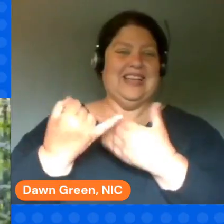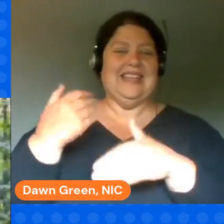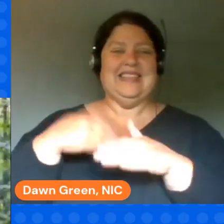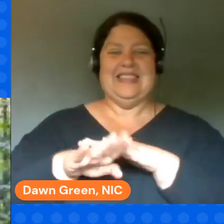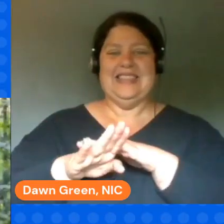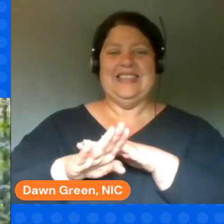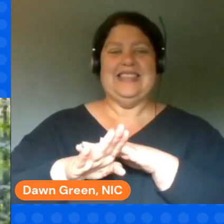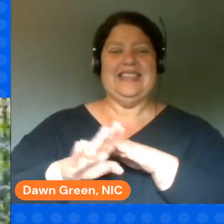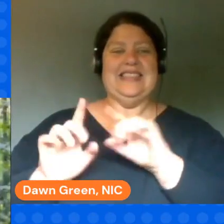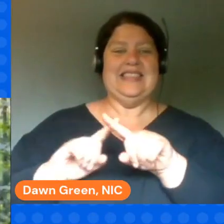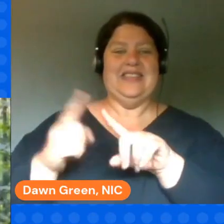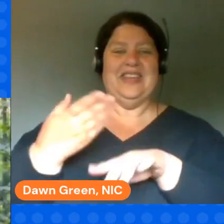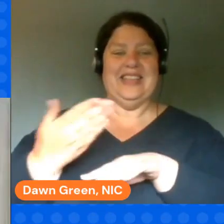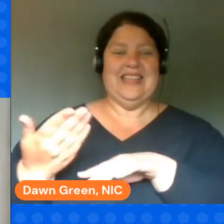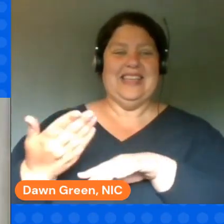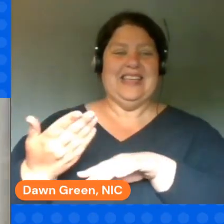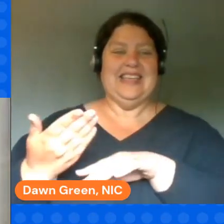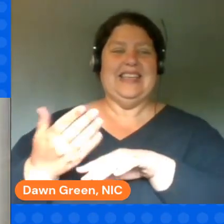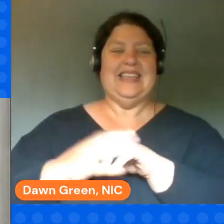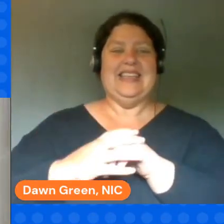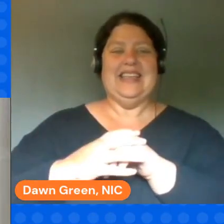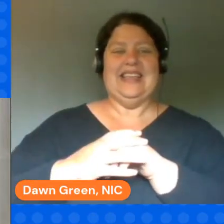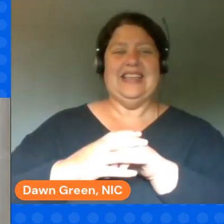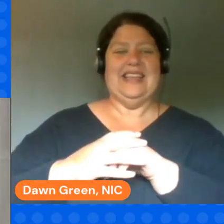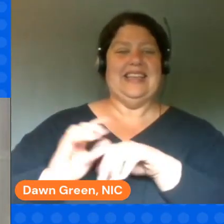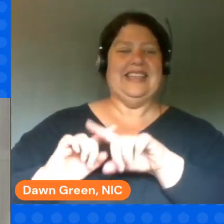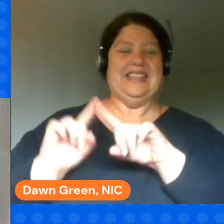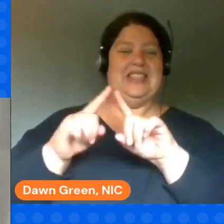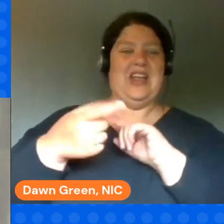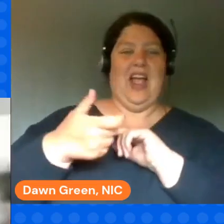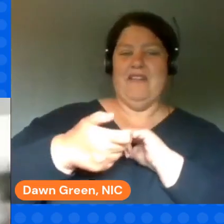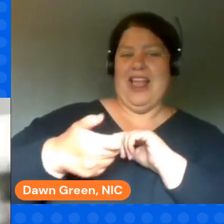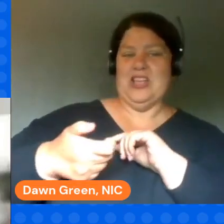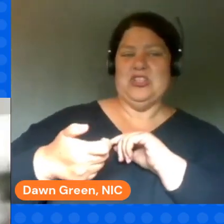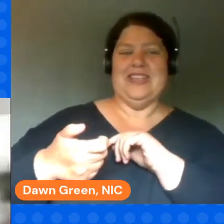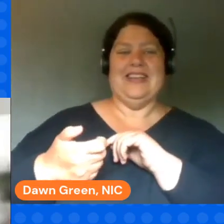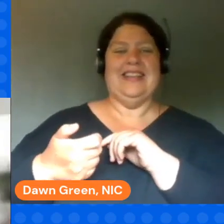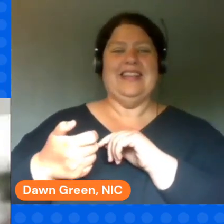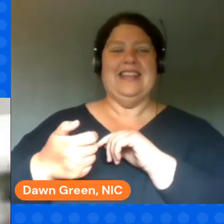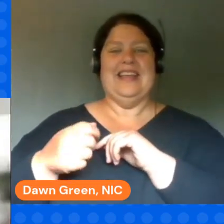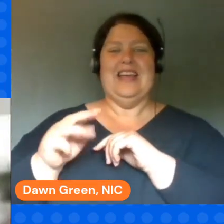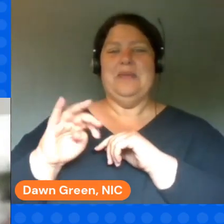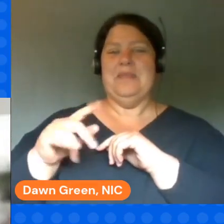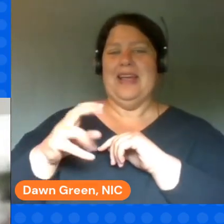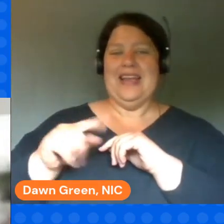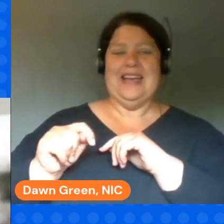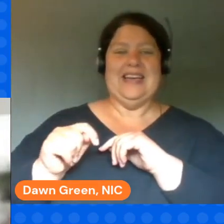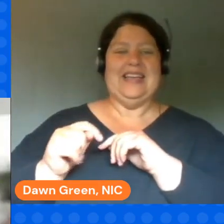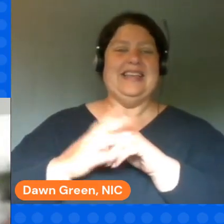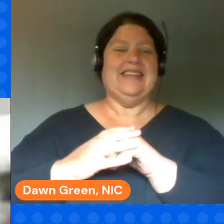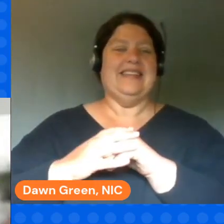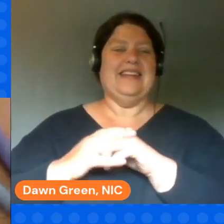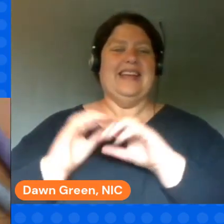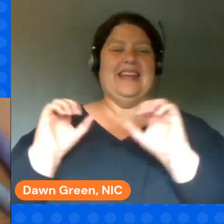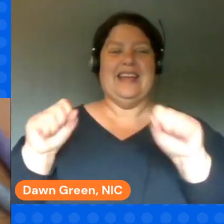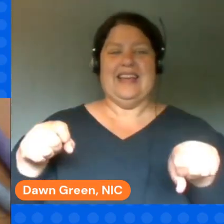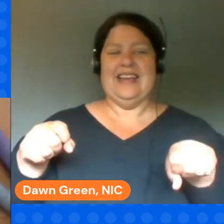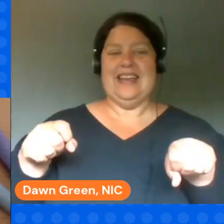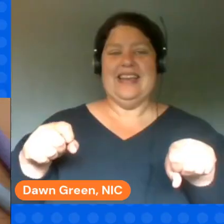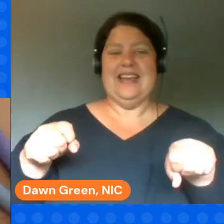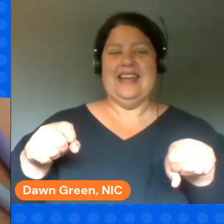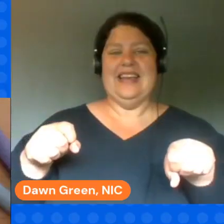craft. We can do cool things with the flashlight or the magnet sensor on phones. You can have projects